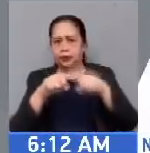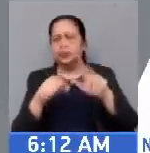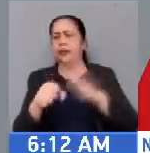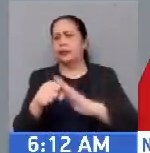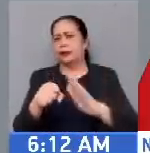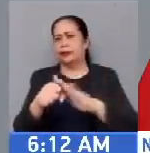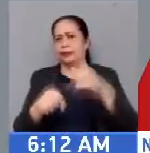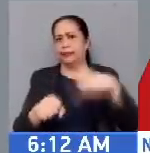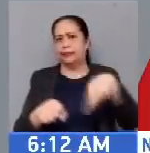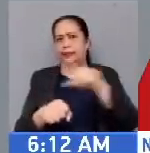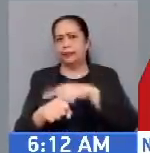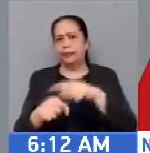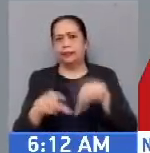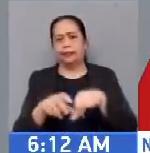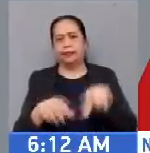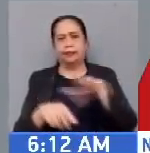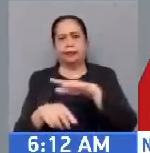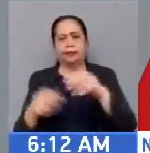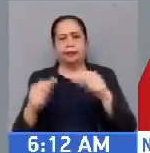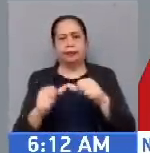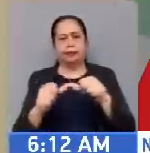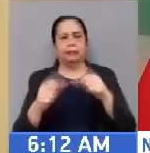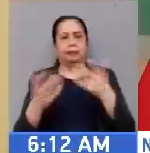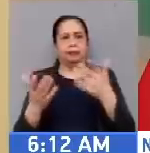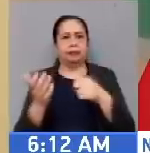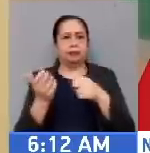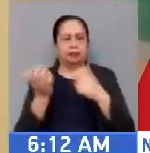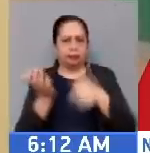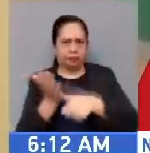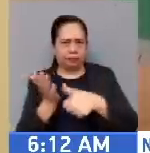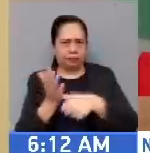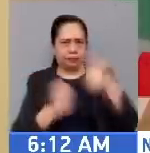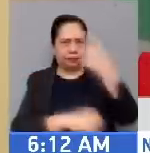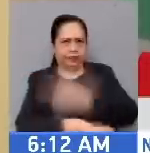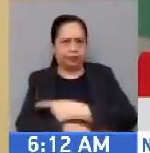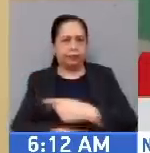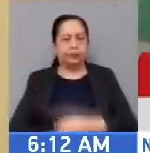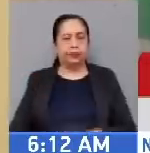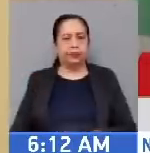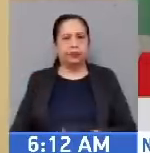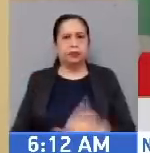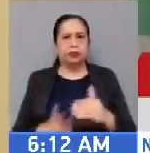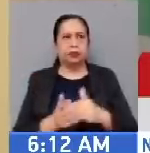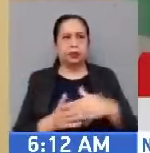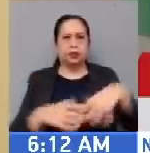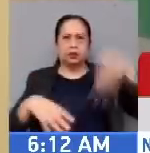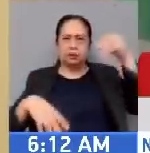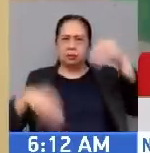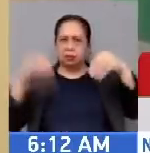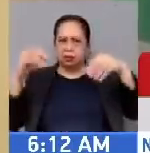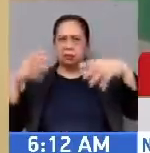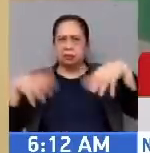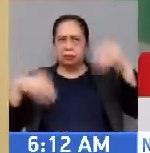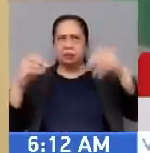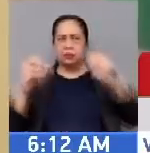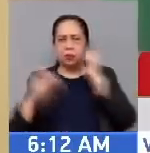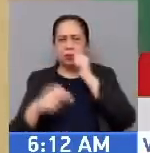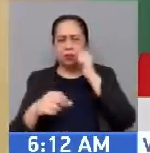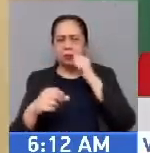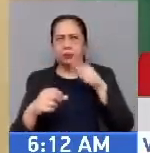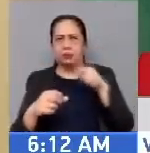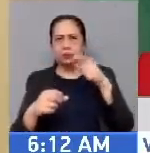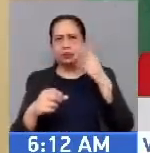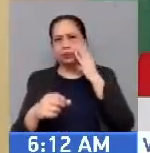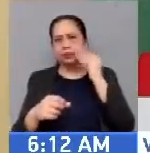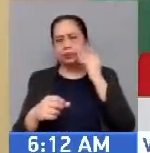sa rehiyon, lalo na sa araw ng eleksyon. There's been a series of shutdowns, no? Palagi tayong nagpalabas ng mga